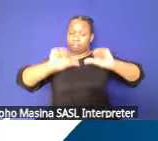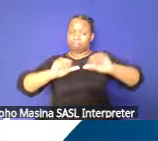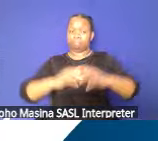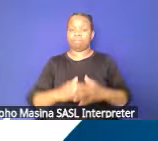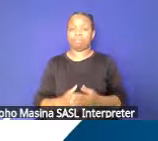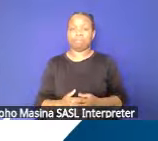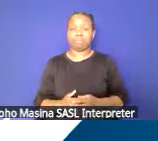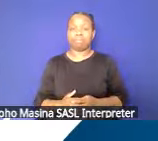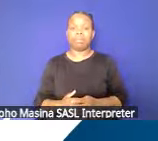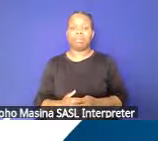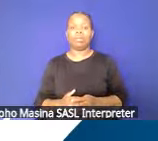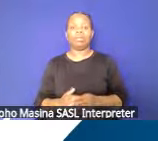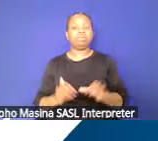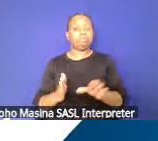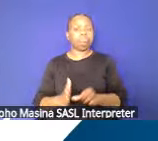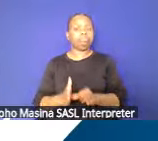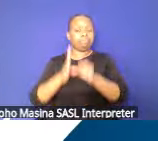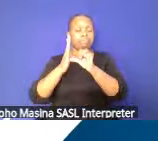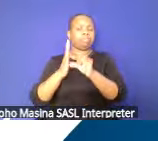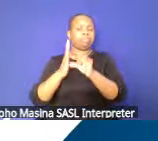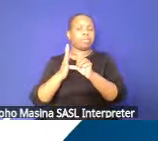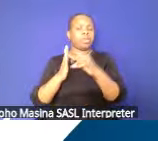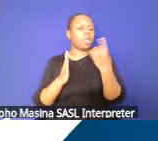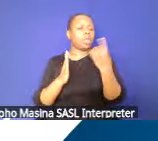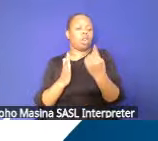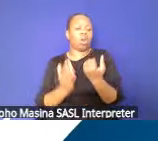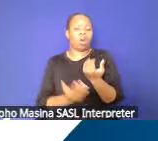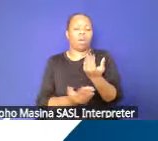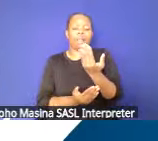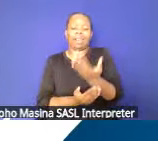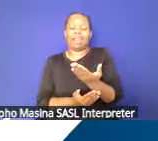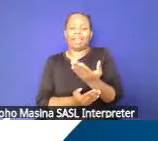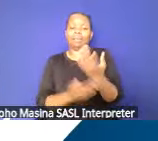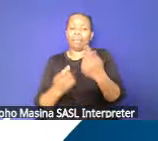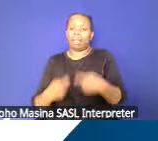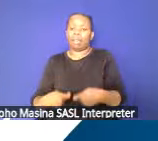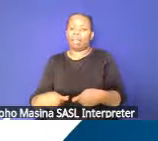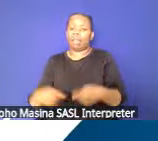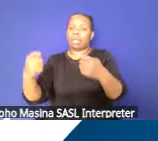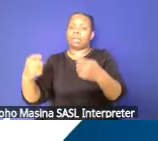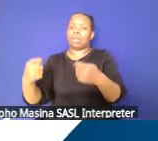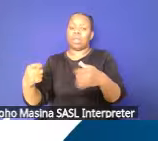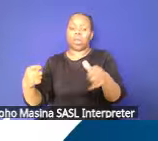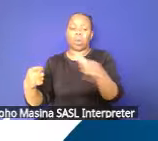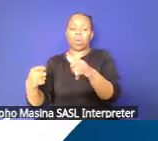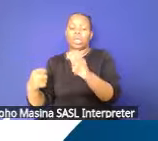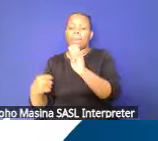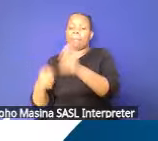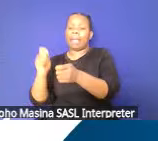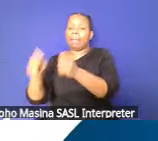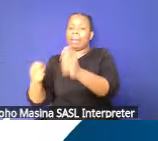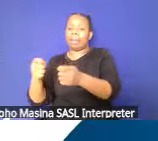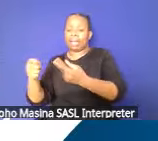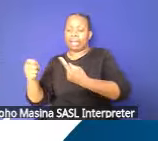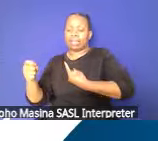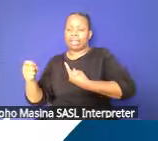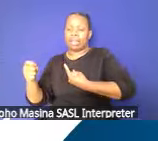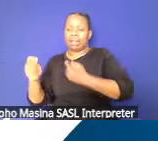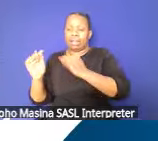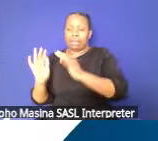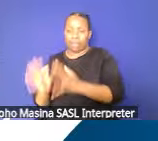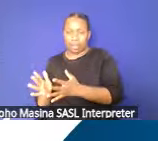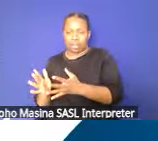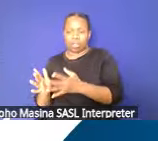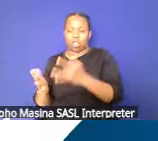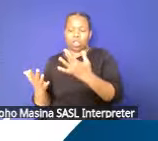and gentlemen, you can only claim those expenses that you have paid, that you have